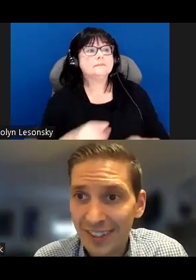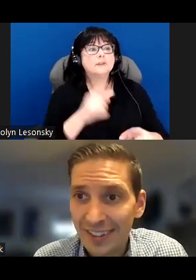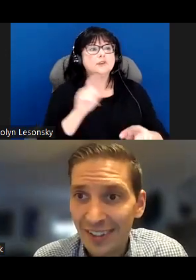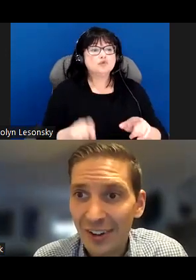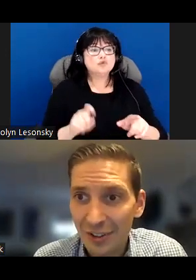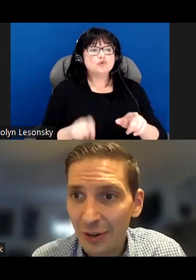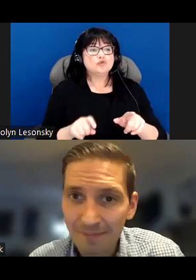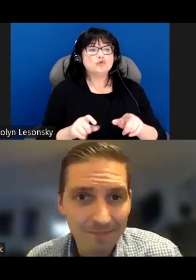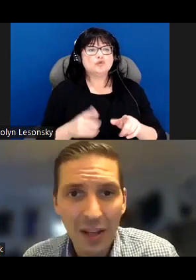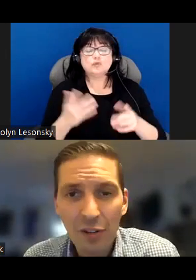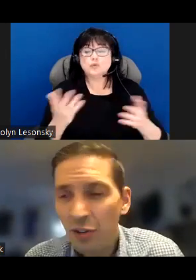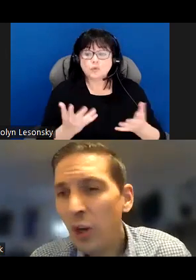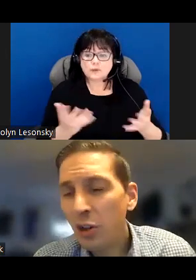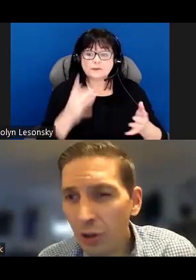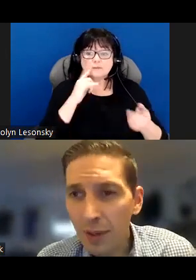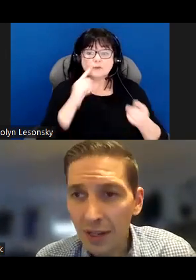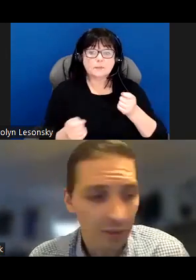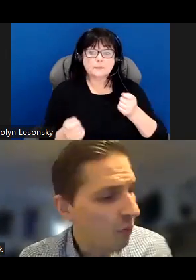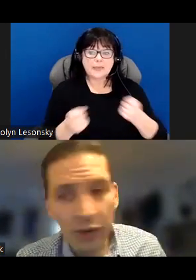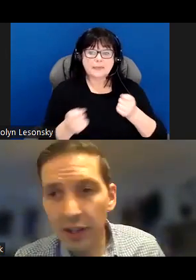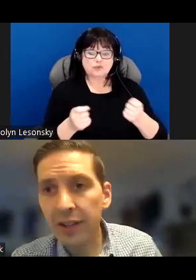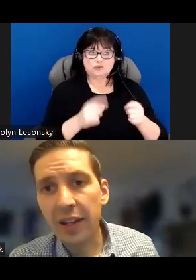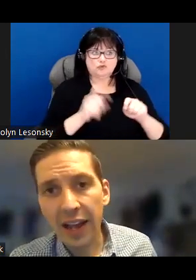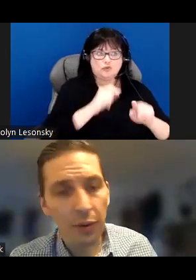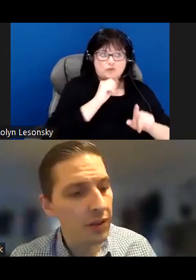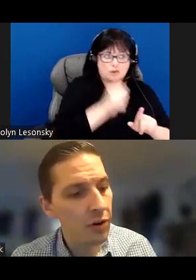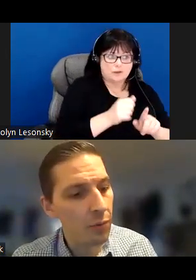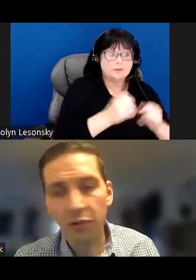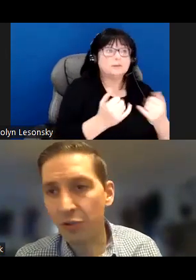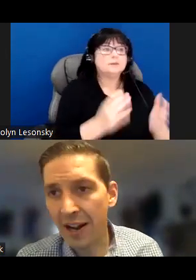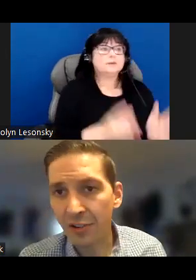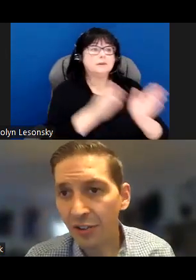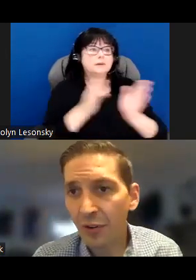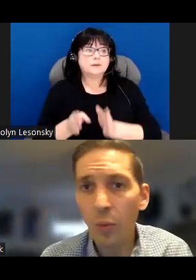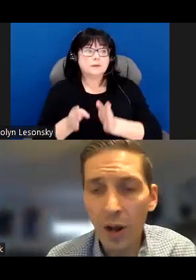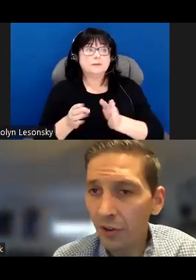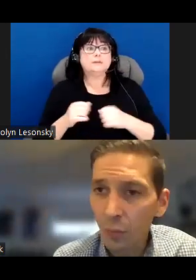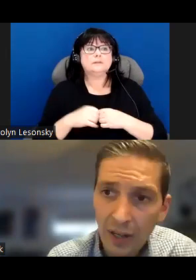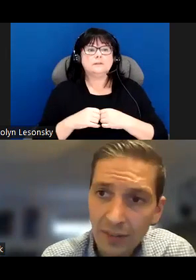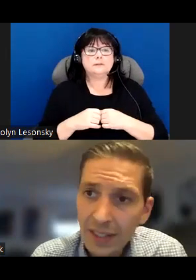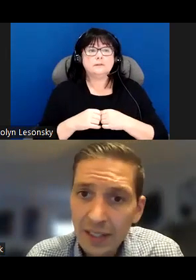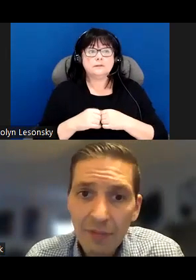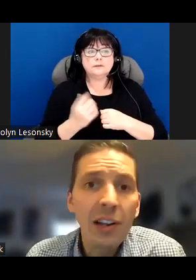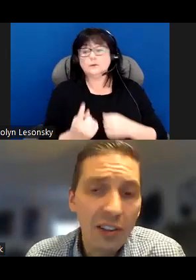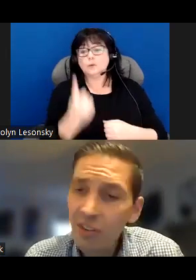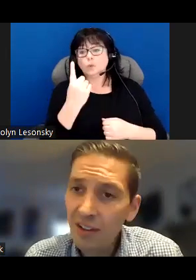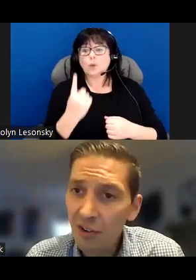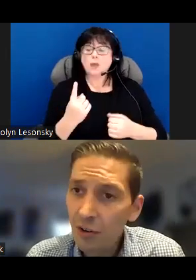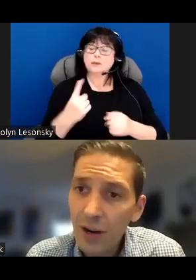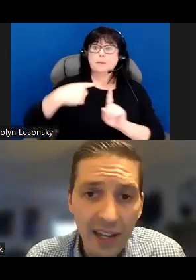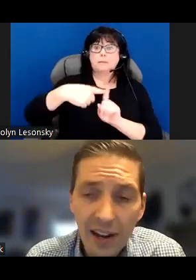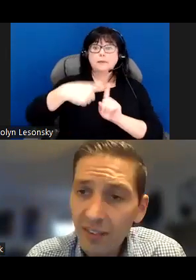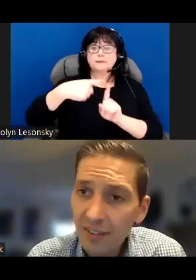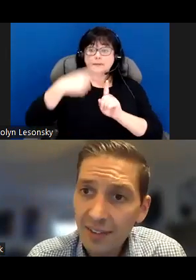detrimental long term. So what could be some really healthy coping strategies for our wellness? Well, I've got a list of